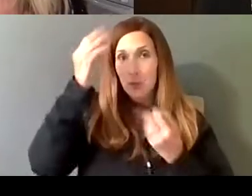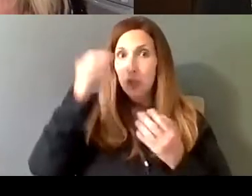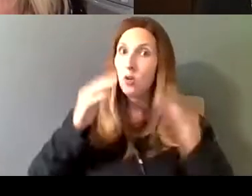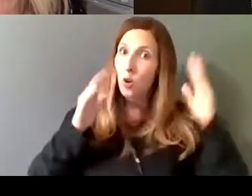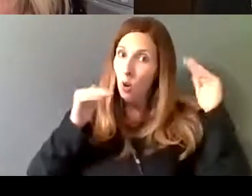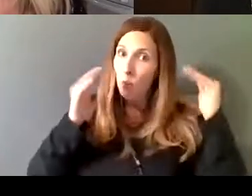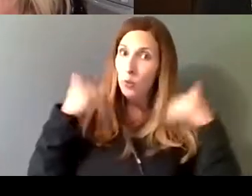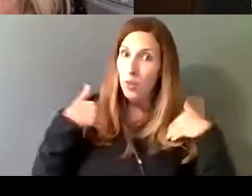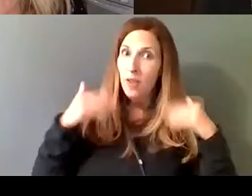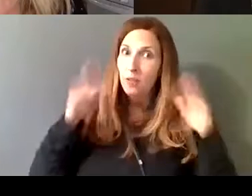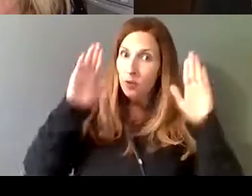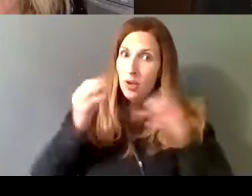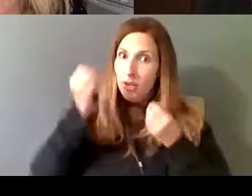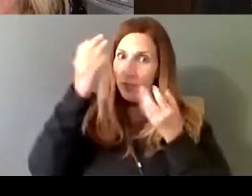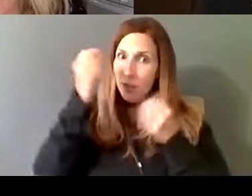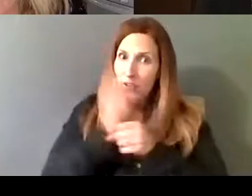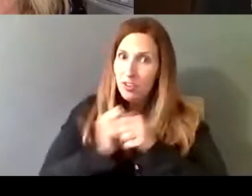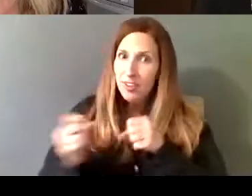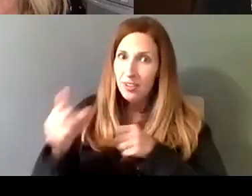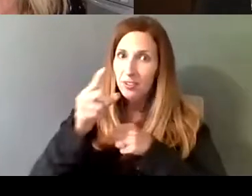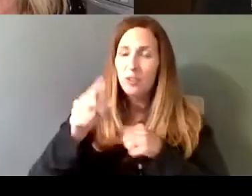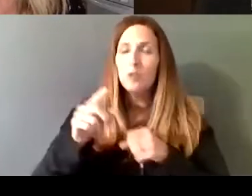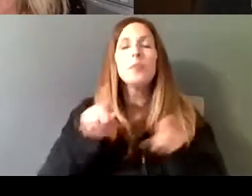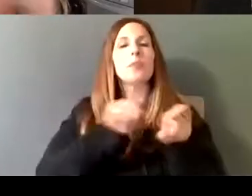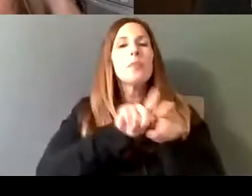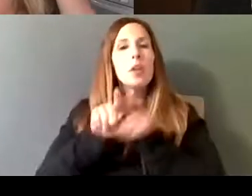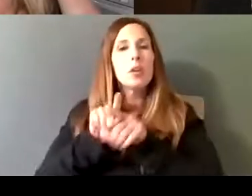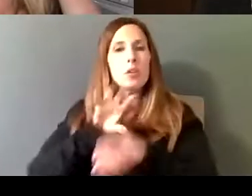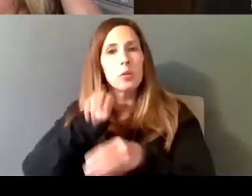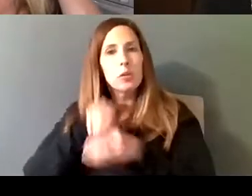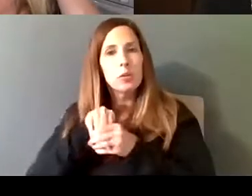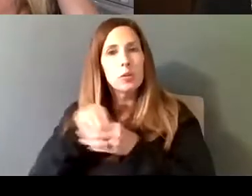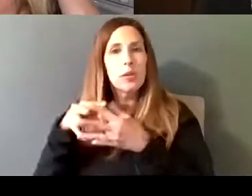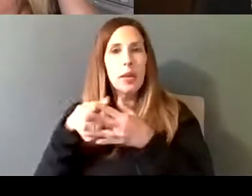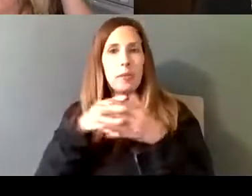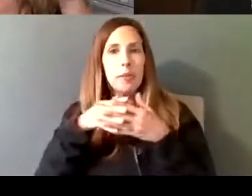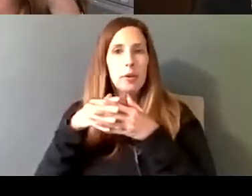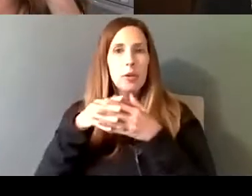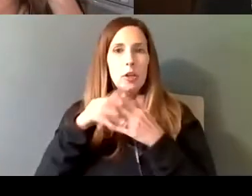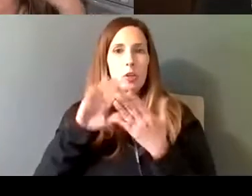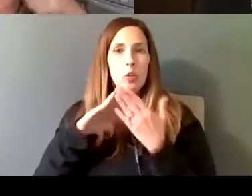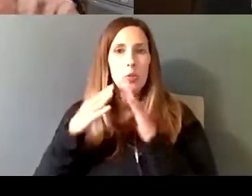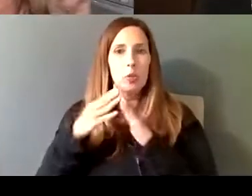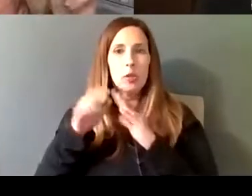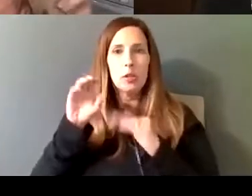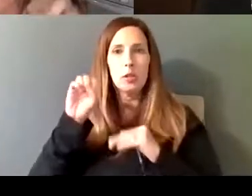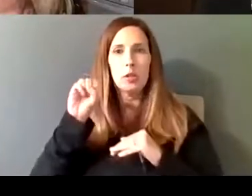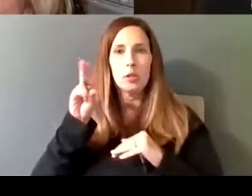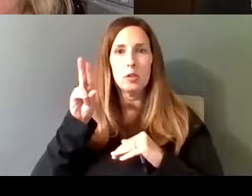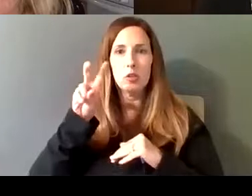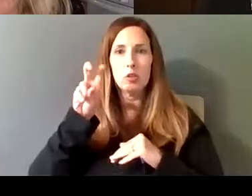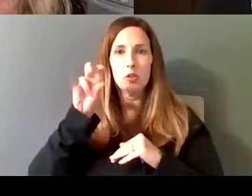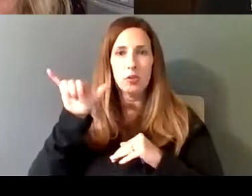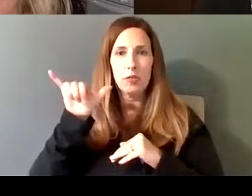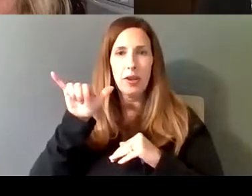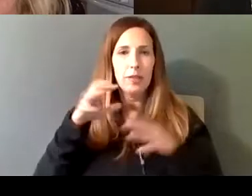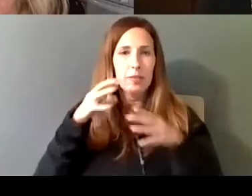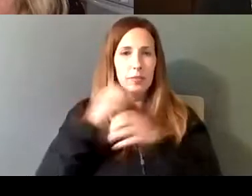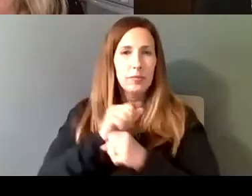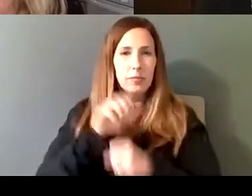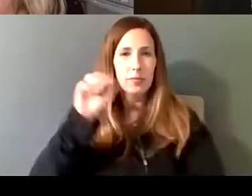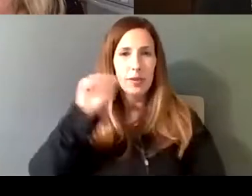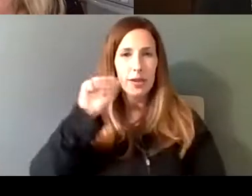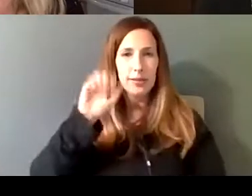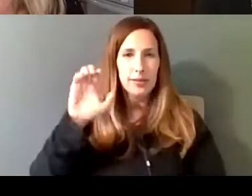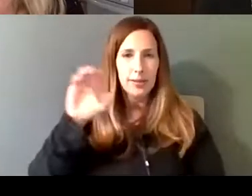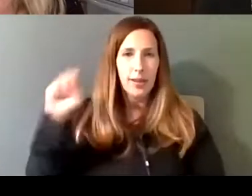information next year. This also includes the American Communities Survey, which is also referred to as the ACS. That